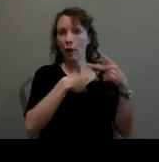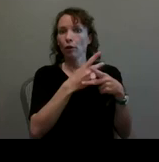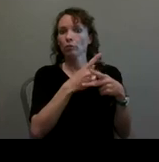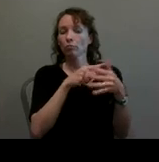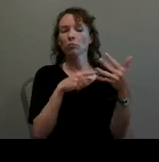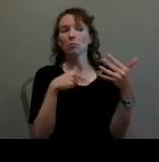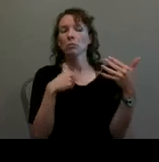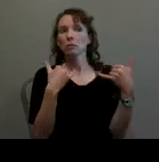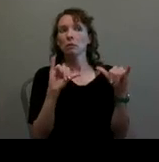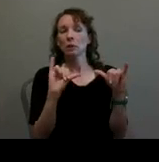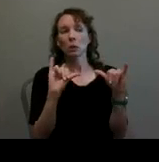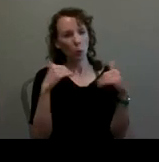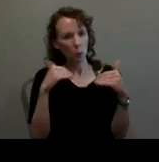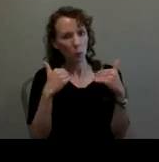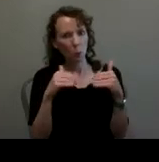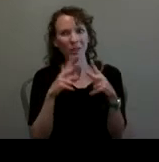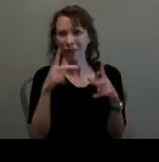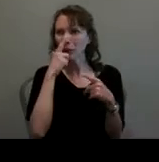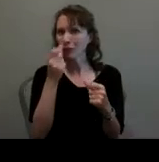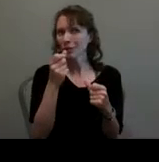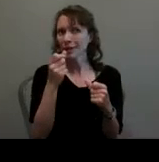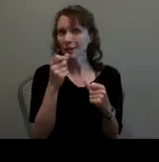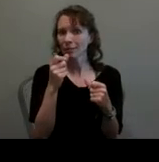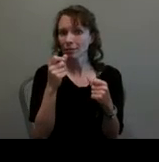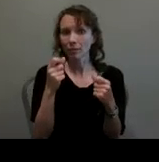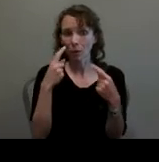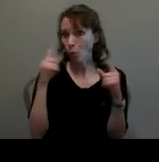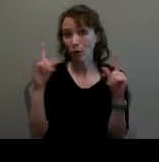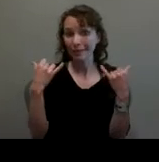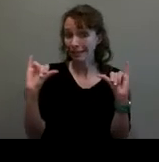that this even works in the first place.